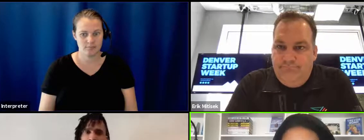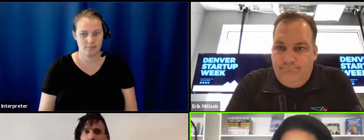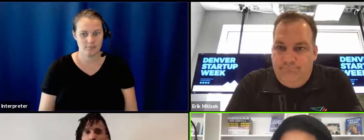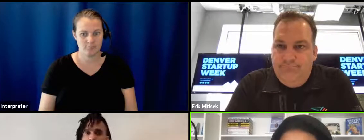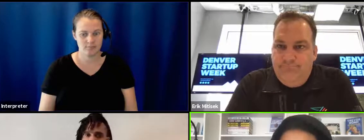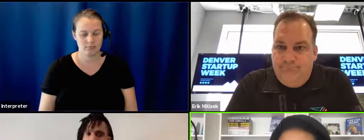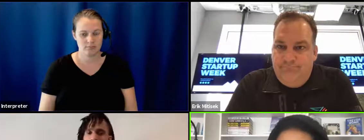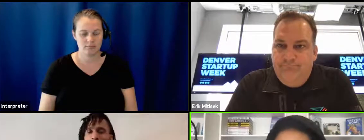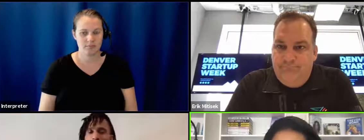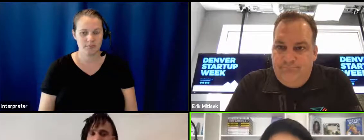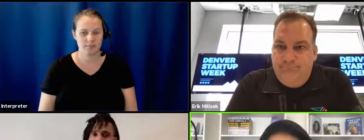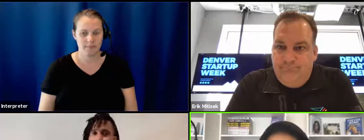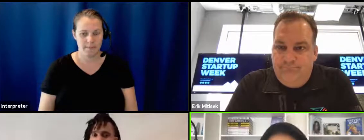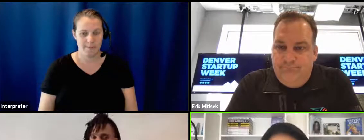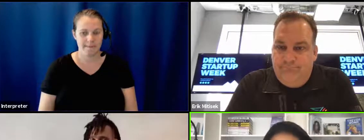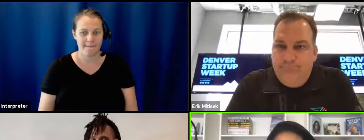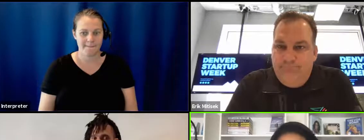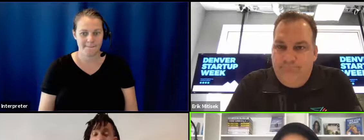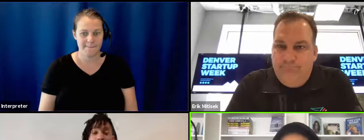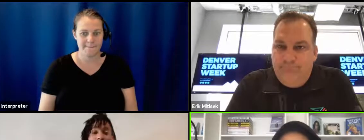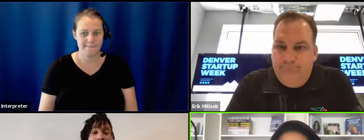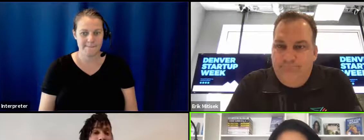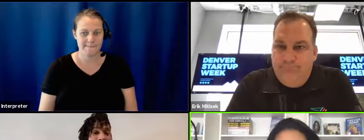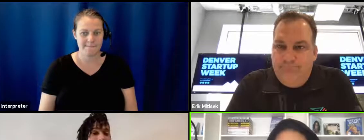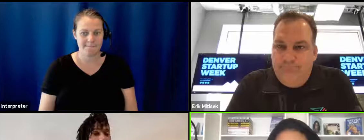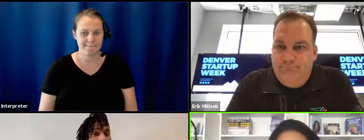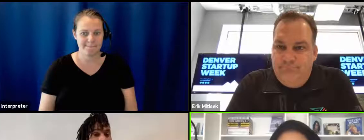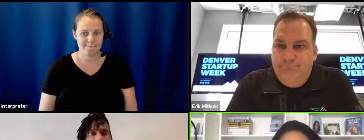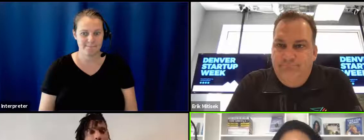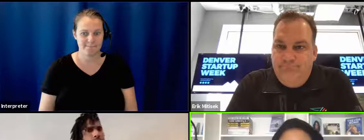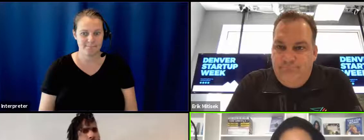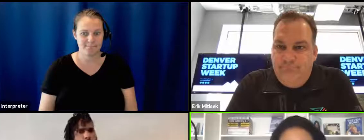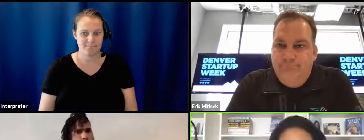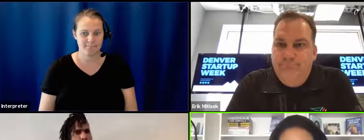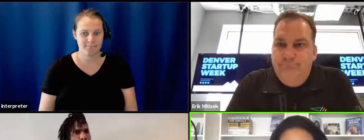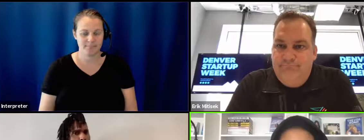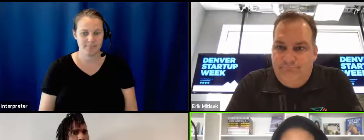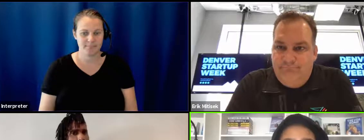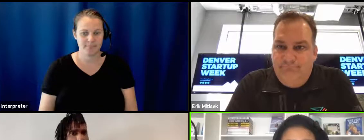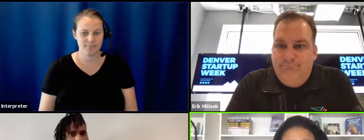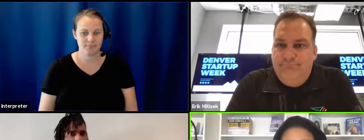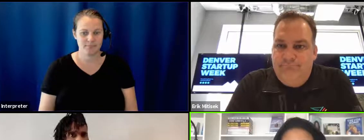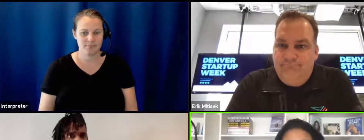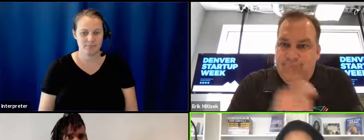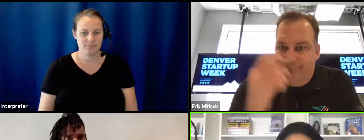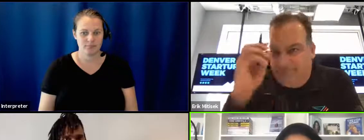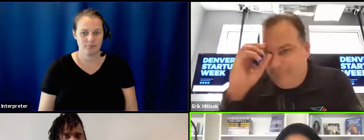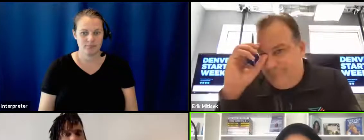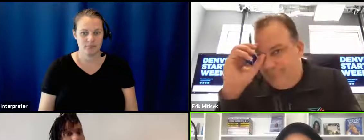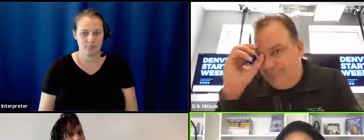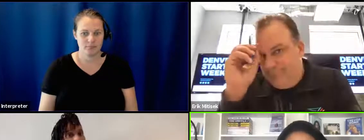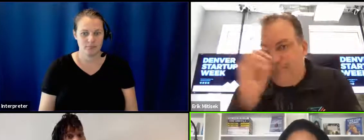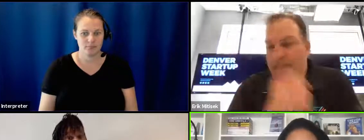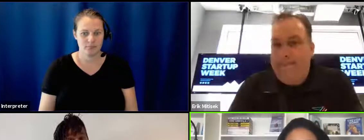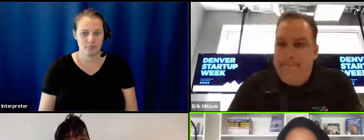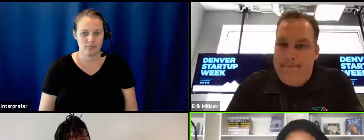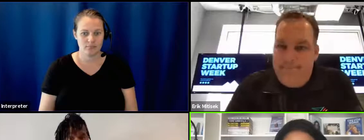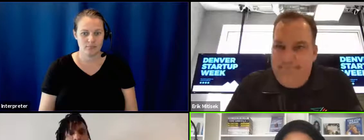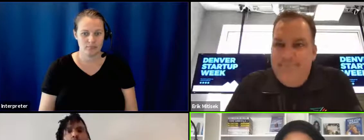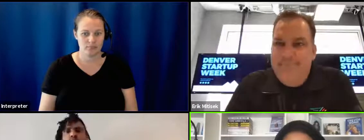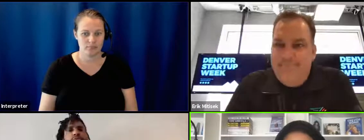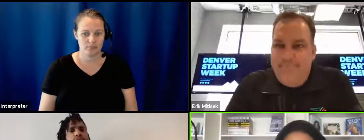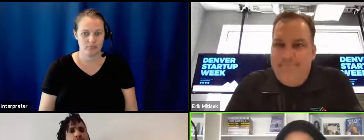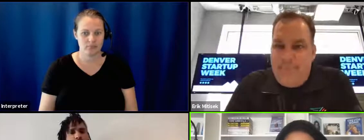certain company that you're working on, especially if you're early, but what have you done with what you've had under your circumstances? What have you